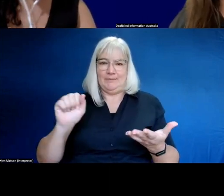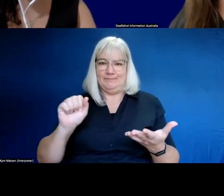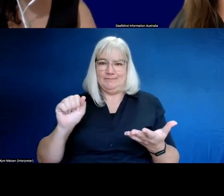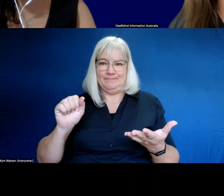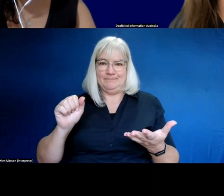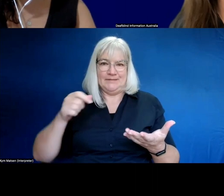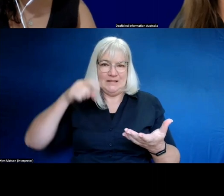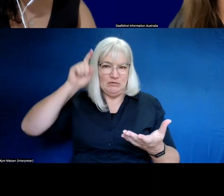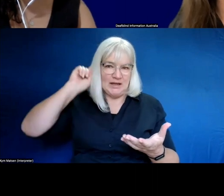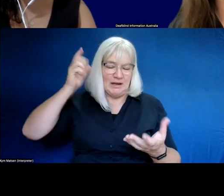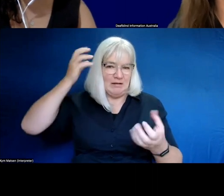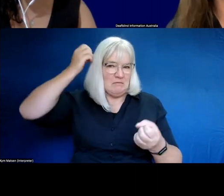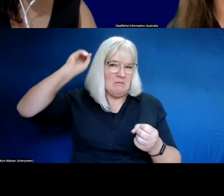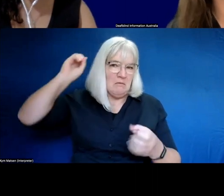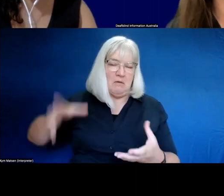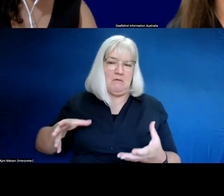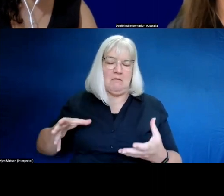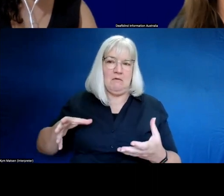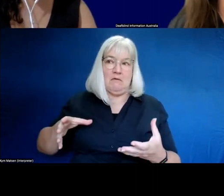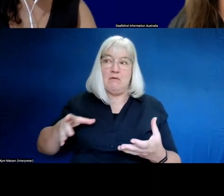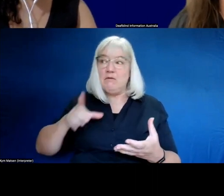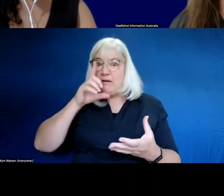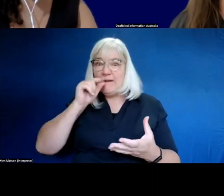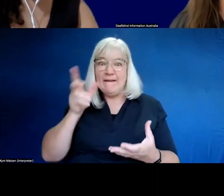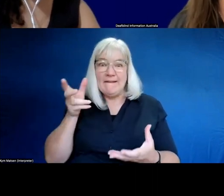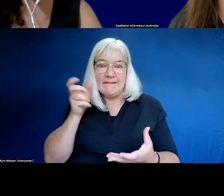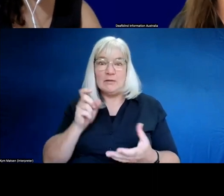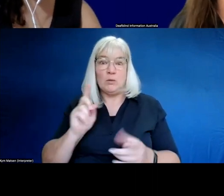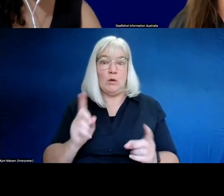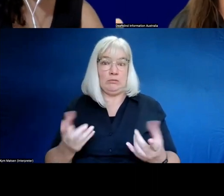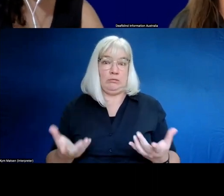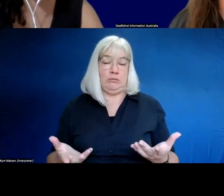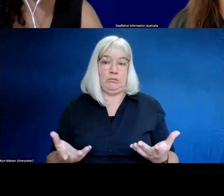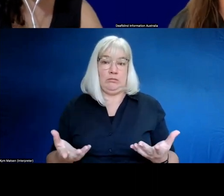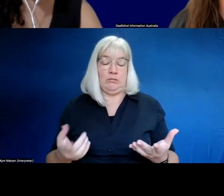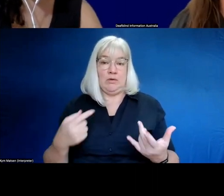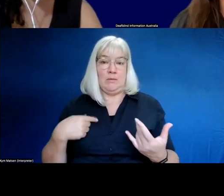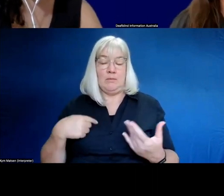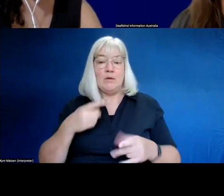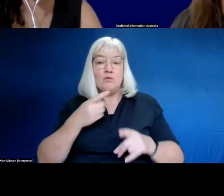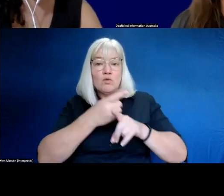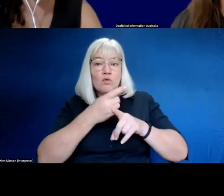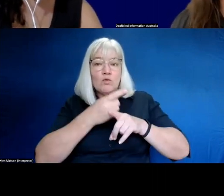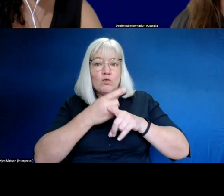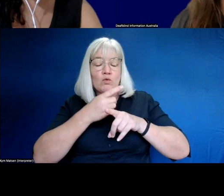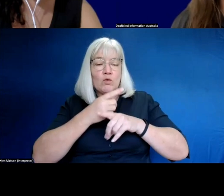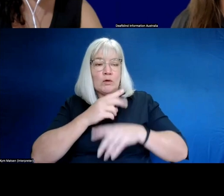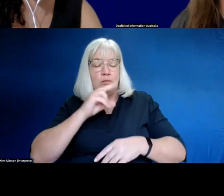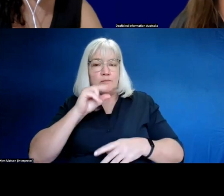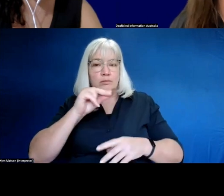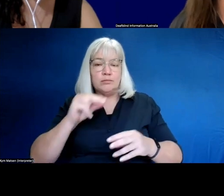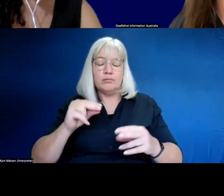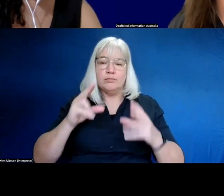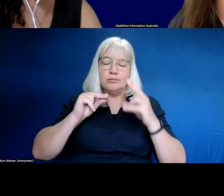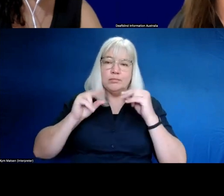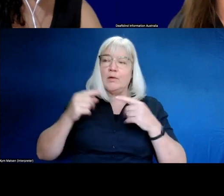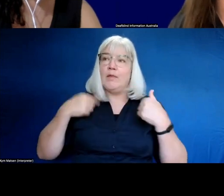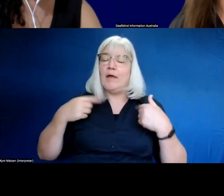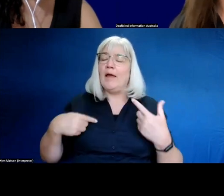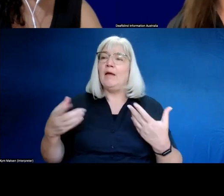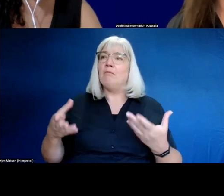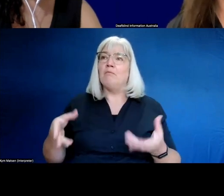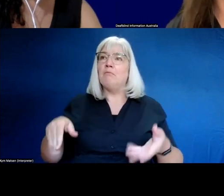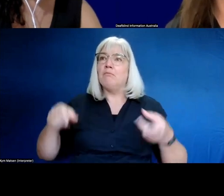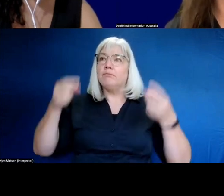their hearing aids, so what actually can they hear? And are my verbal prompts, or am I, you know, verbal explanations going to even reach